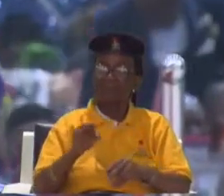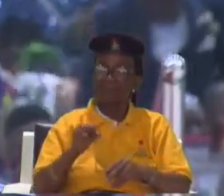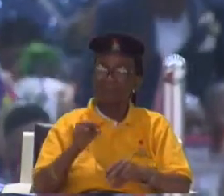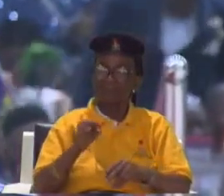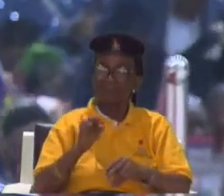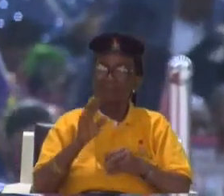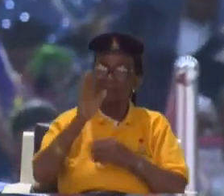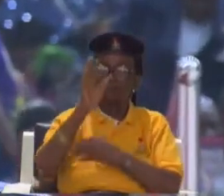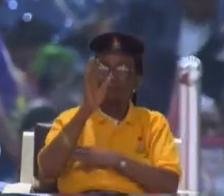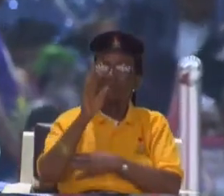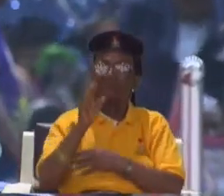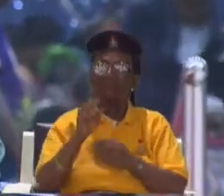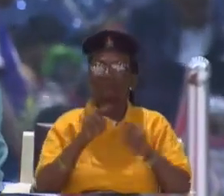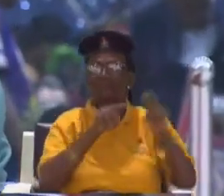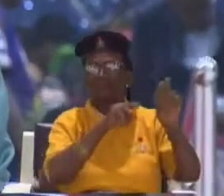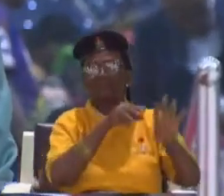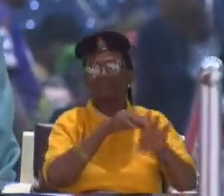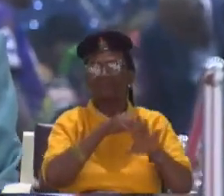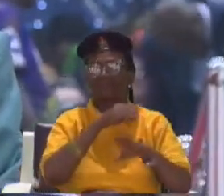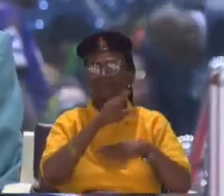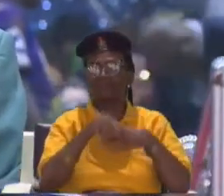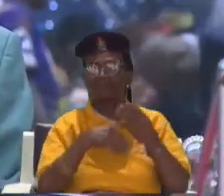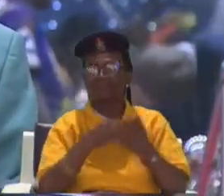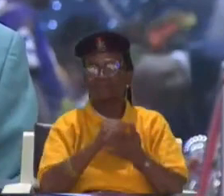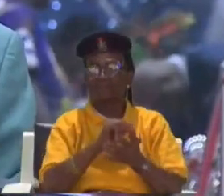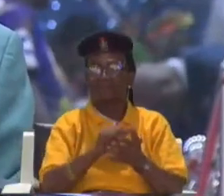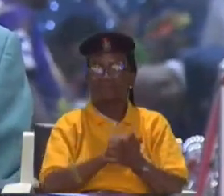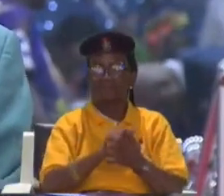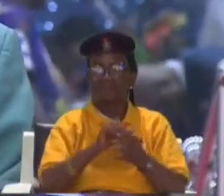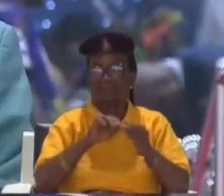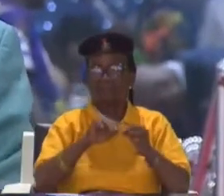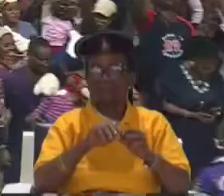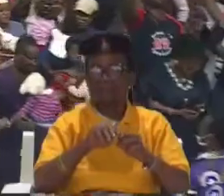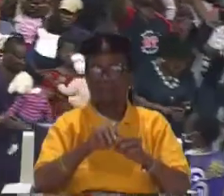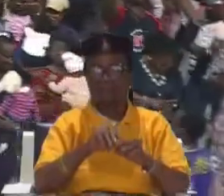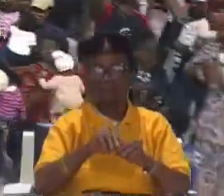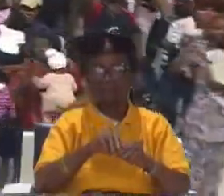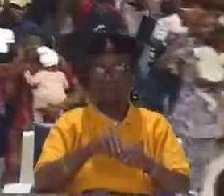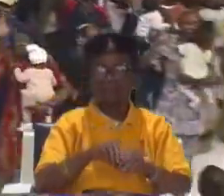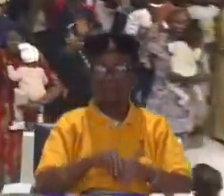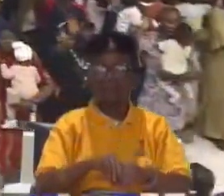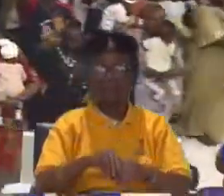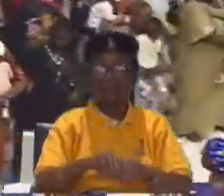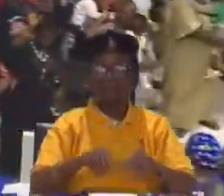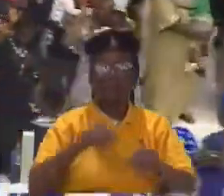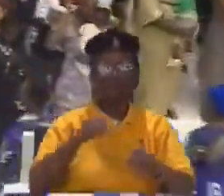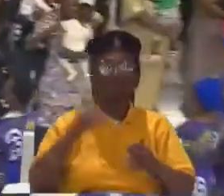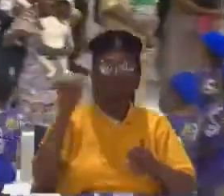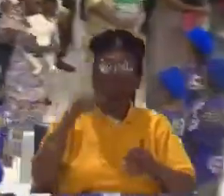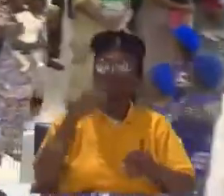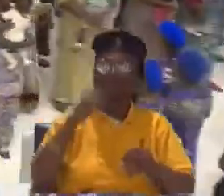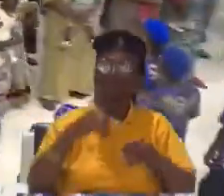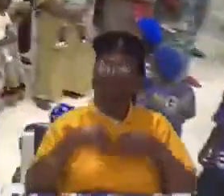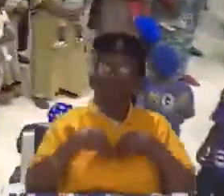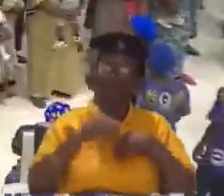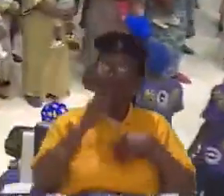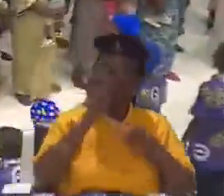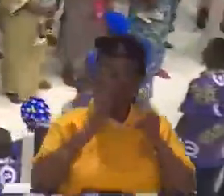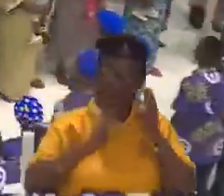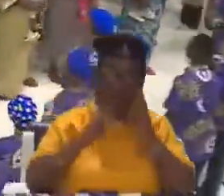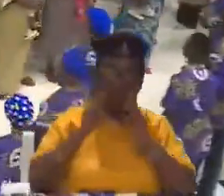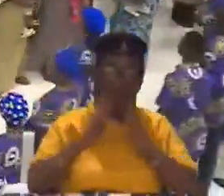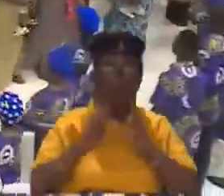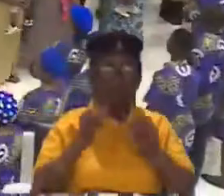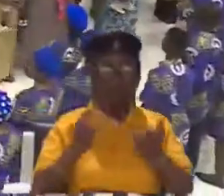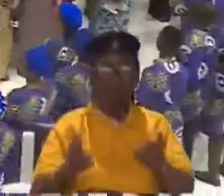look at all these families where they used to weep. And now